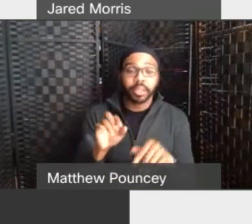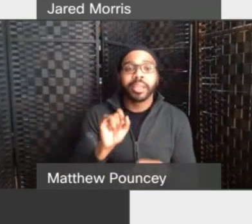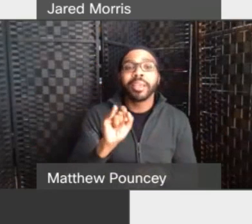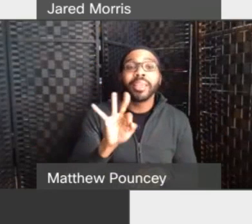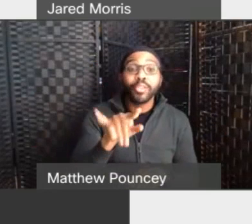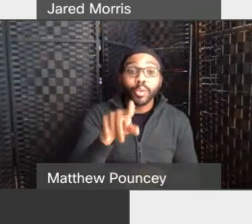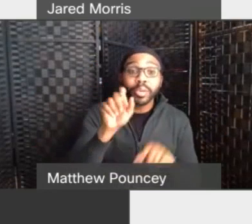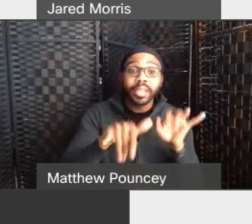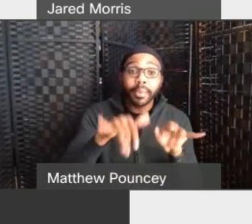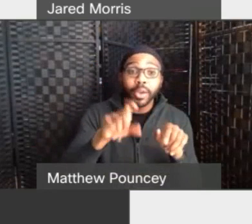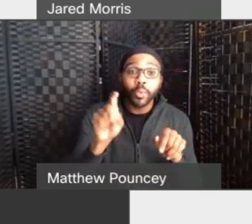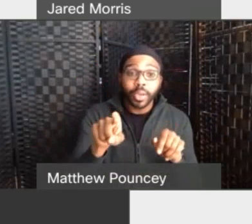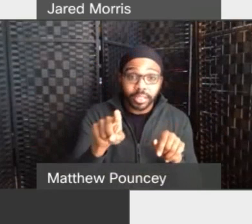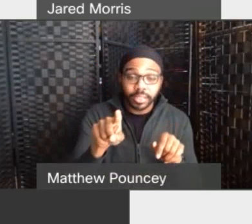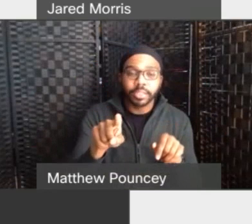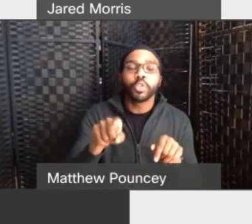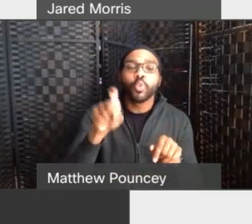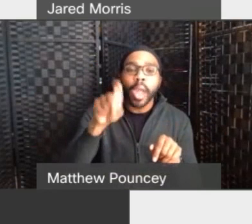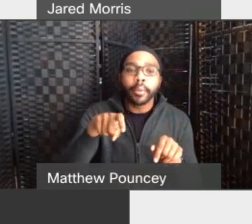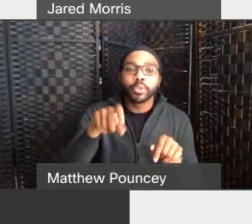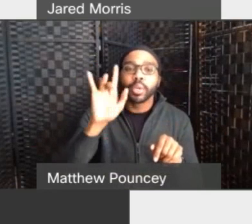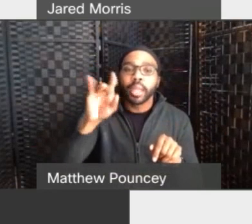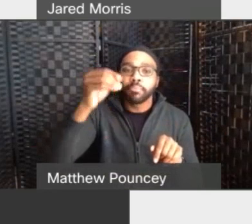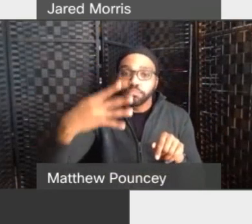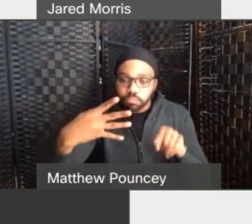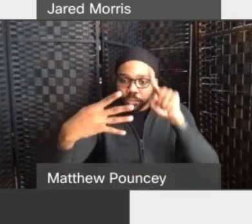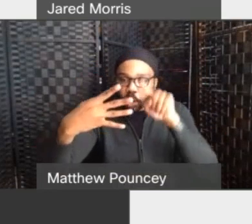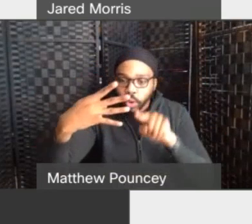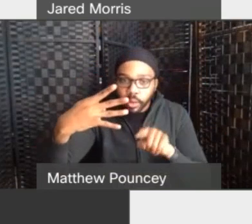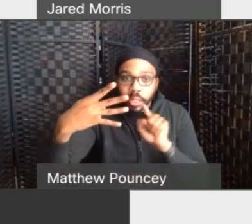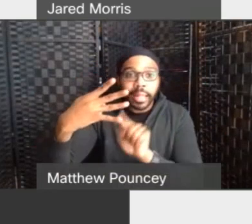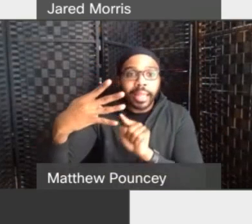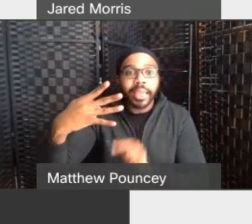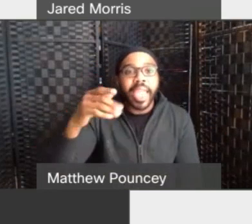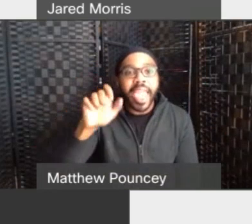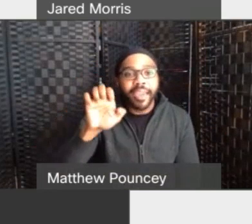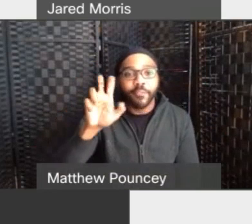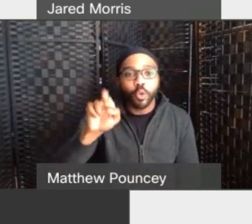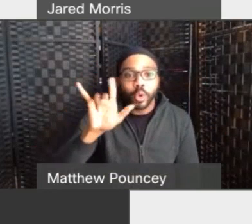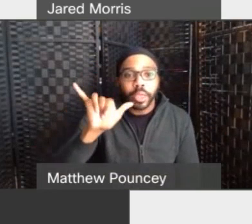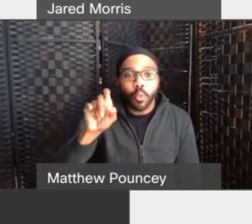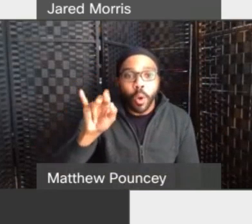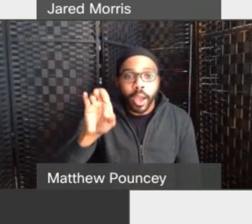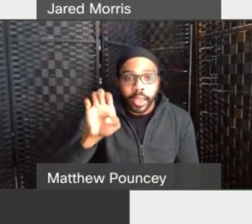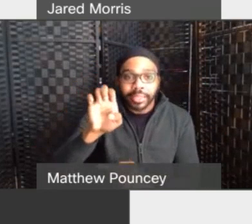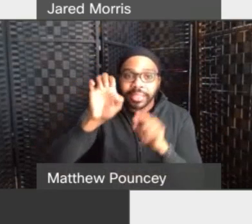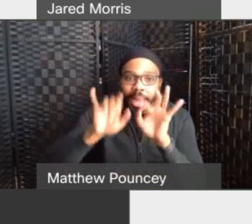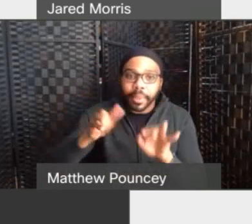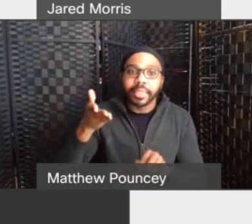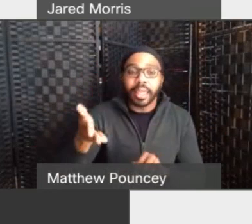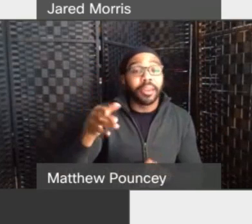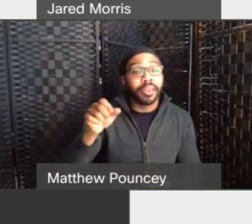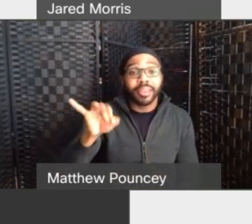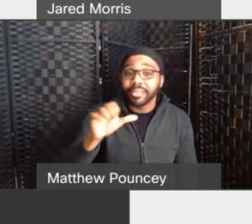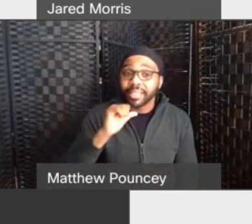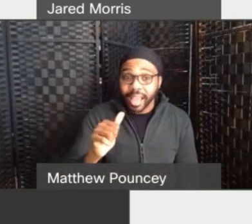going to enter a question in the chat, you have to scroll down to everyone and type it in there, because otherwise, when you